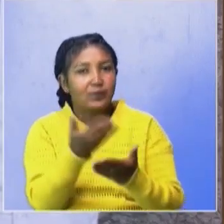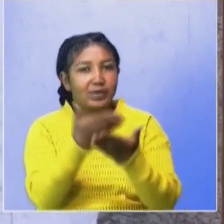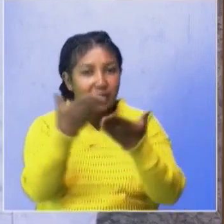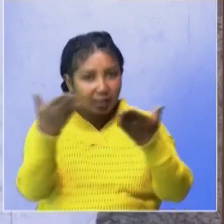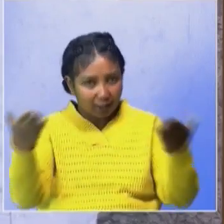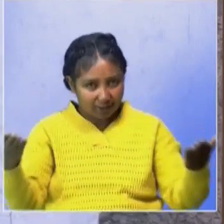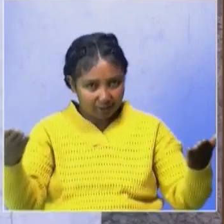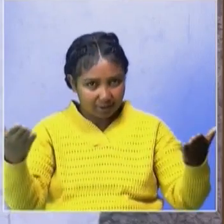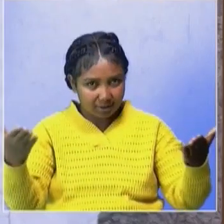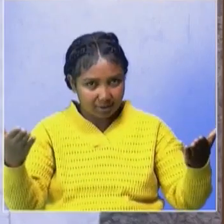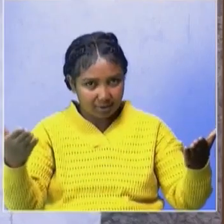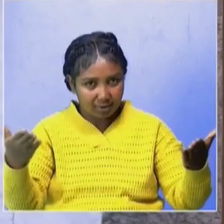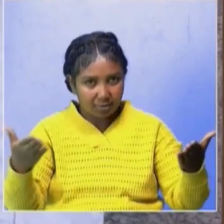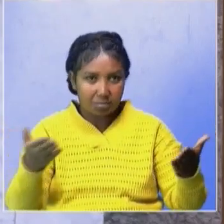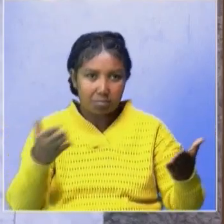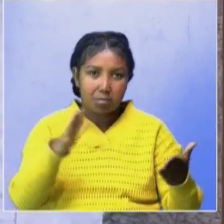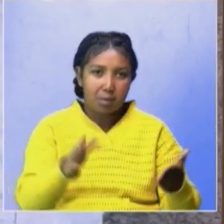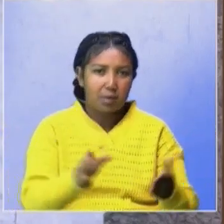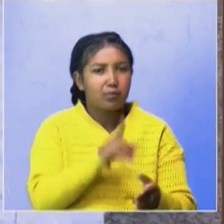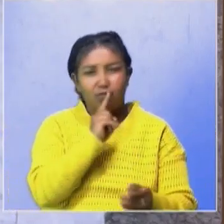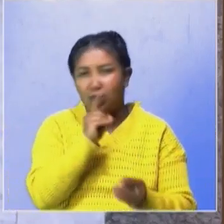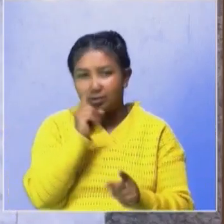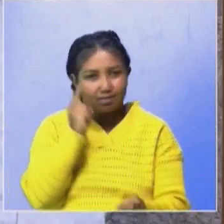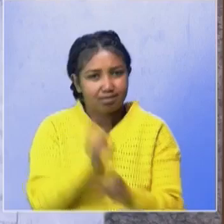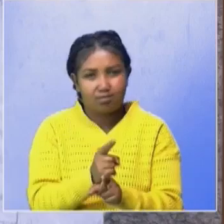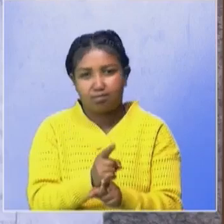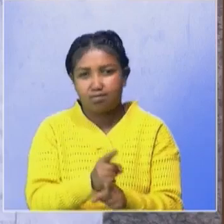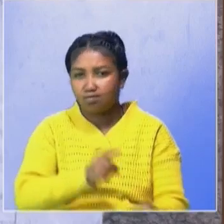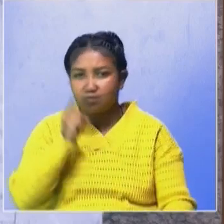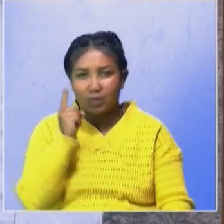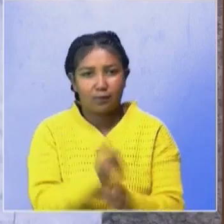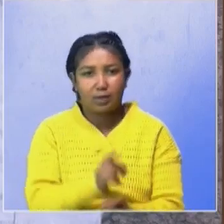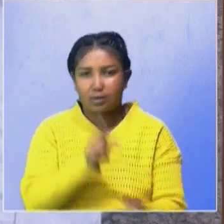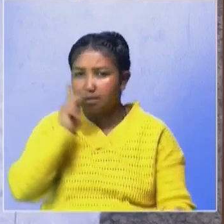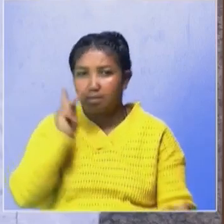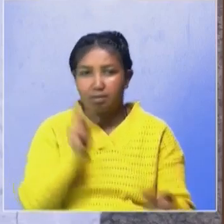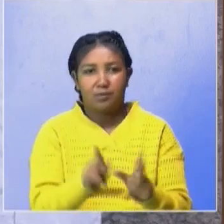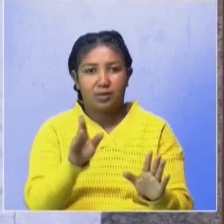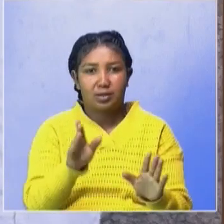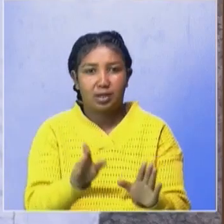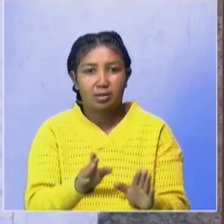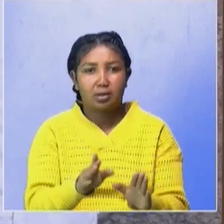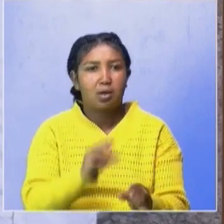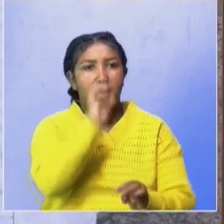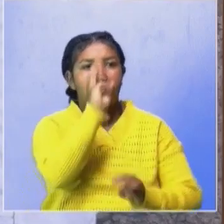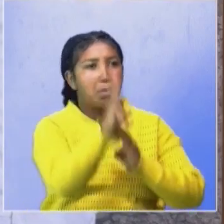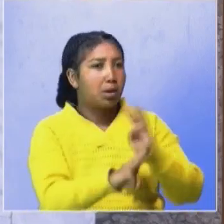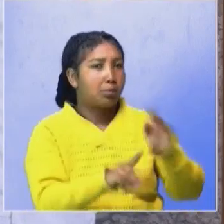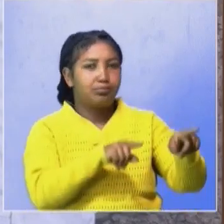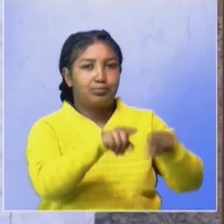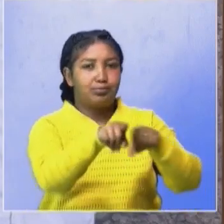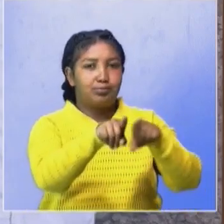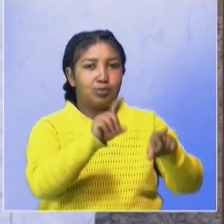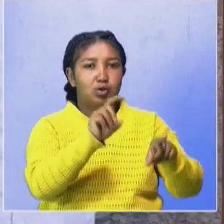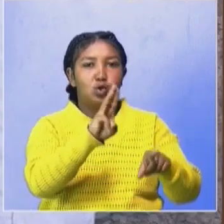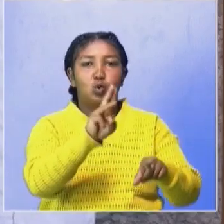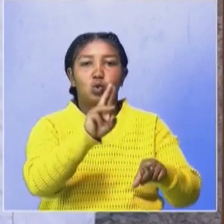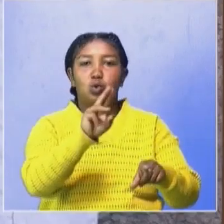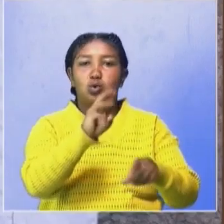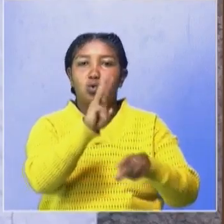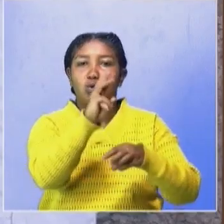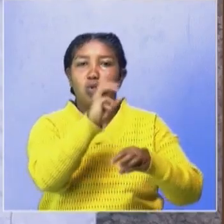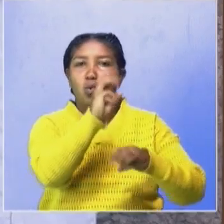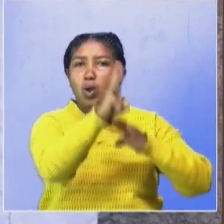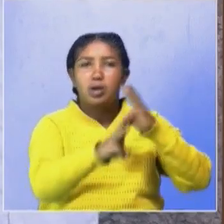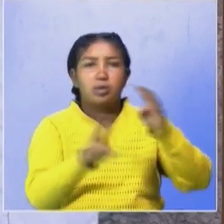is, it's maybe fact and also universal truths. When we say universal truths, the people who live